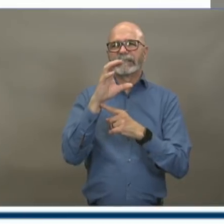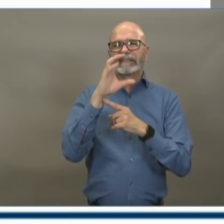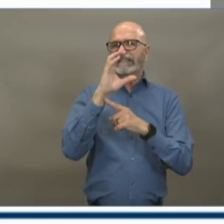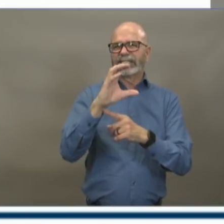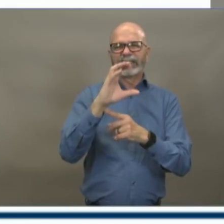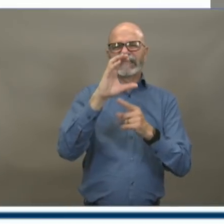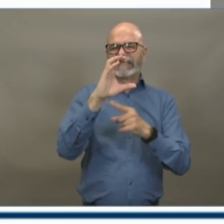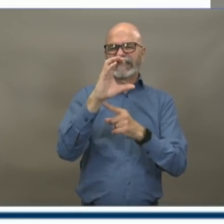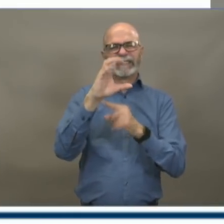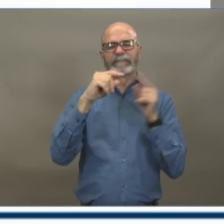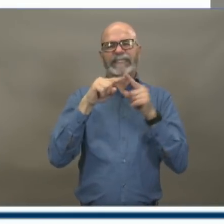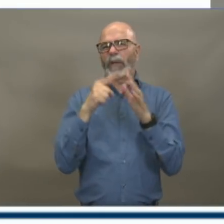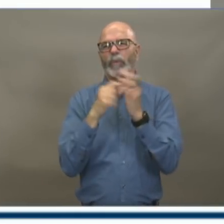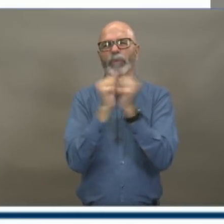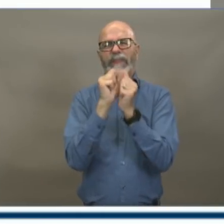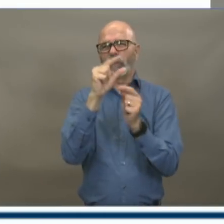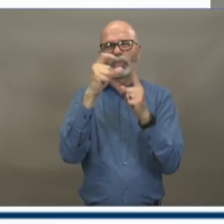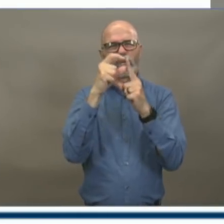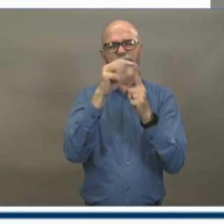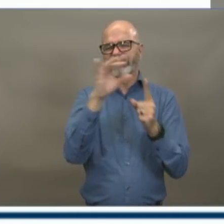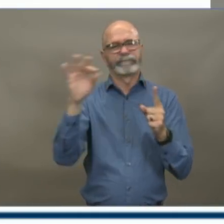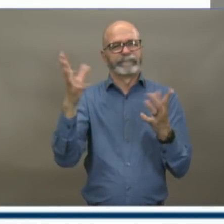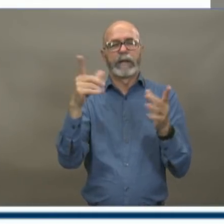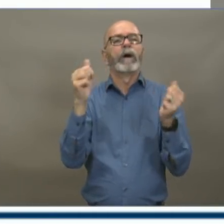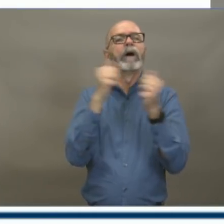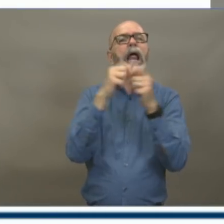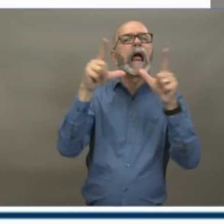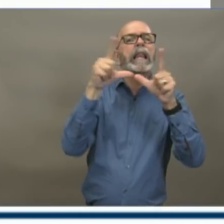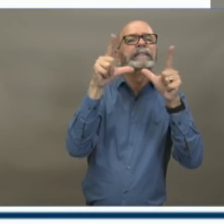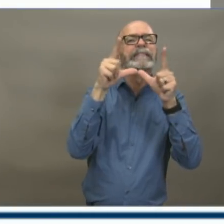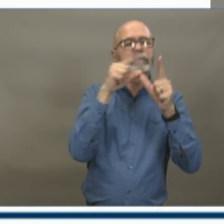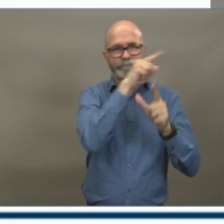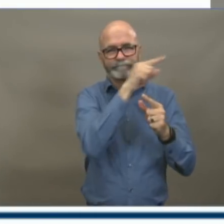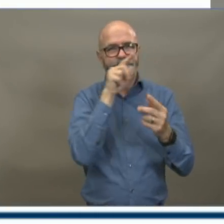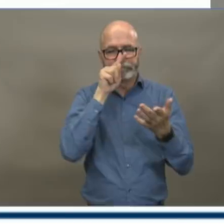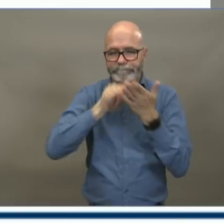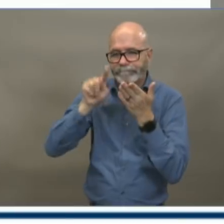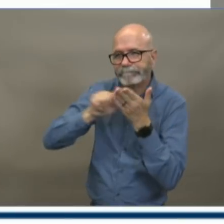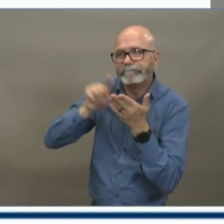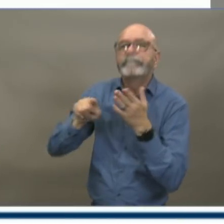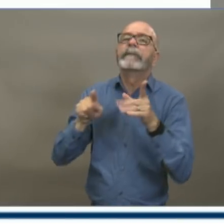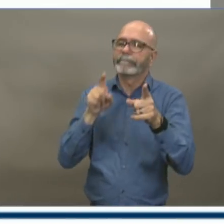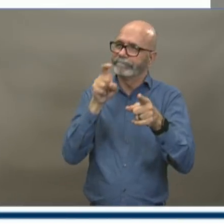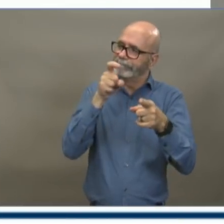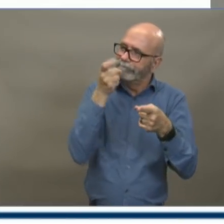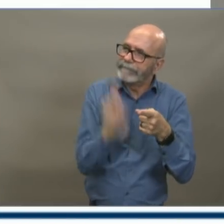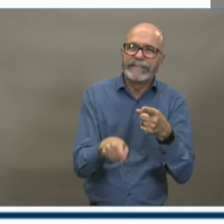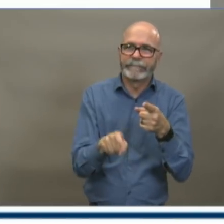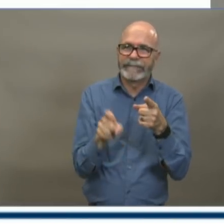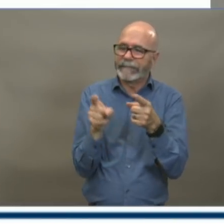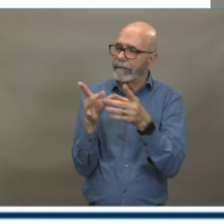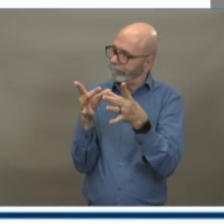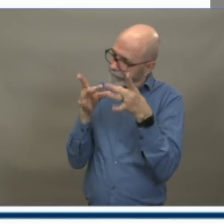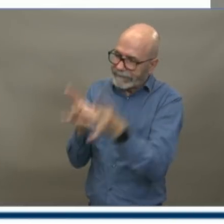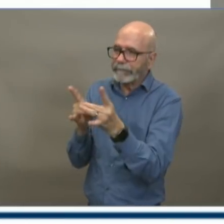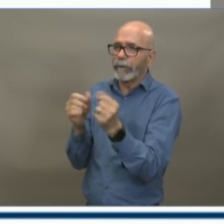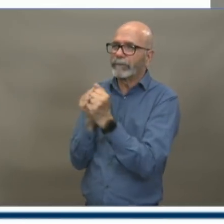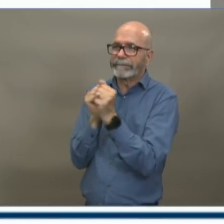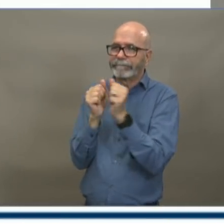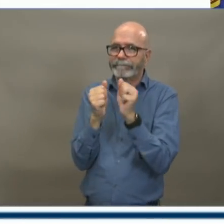otherwise, and that is what we're in the position in Nova Scotia where we can stick with the license